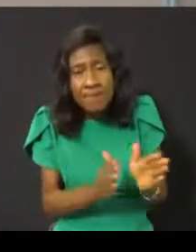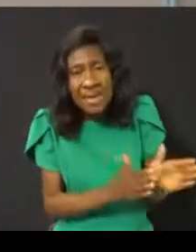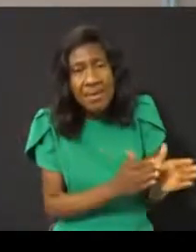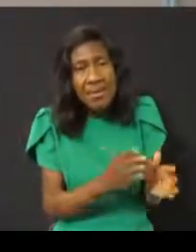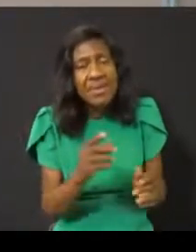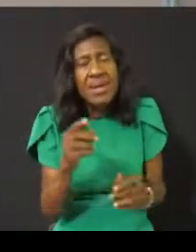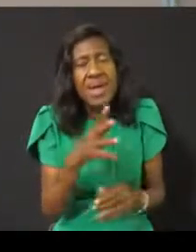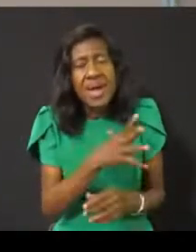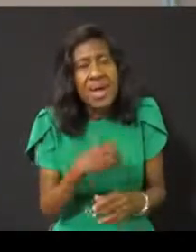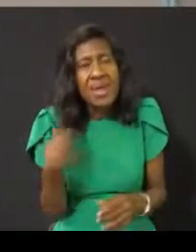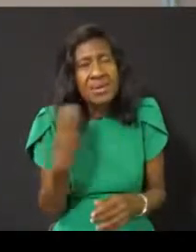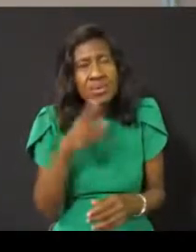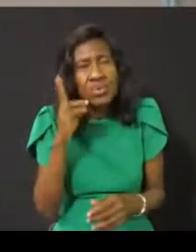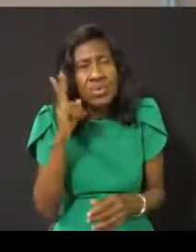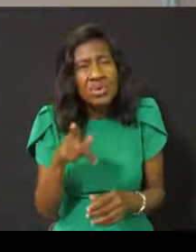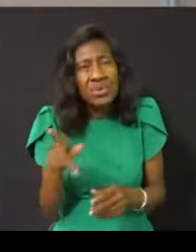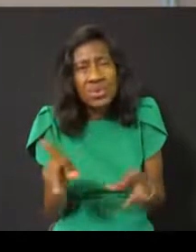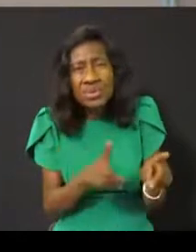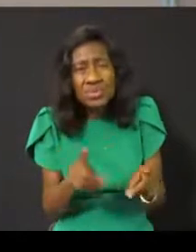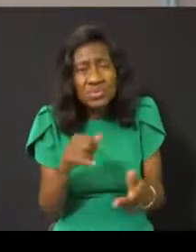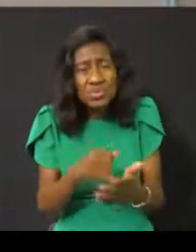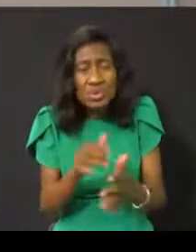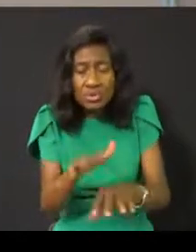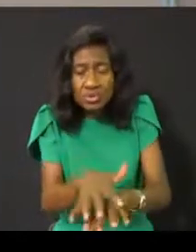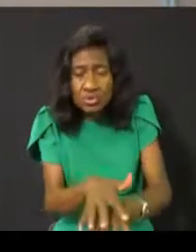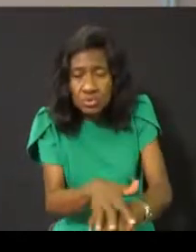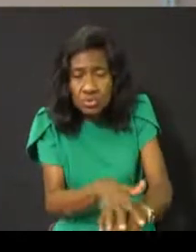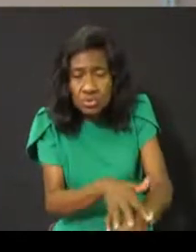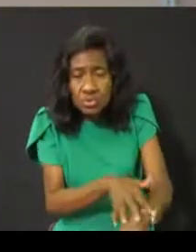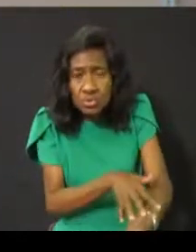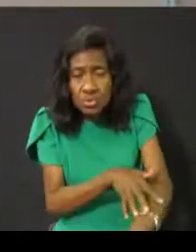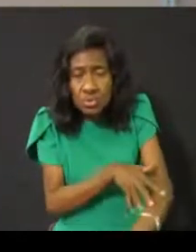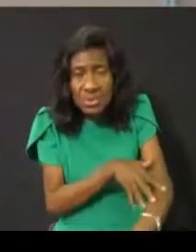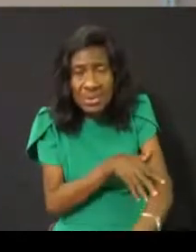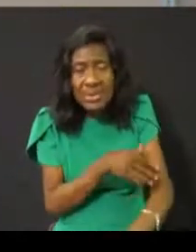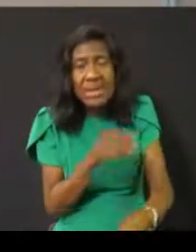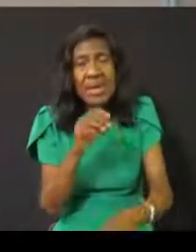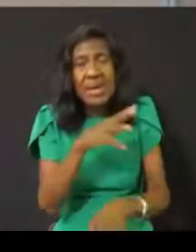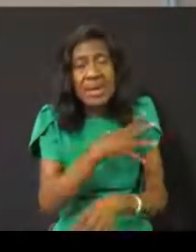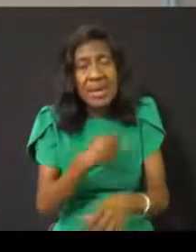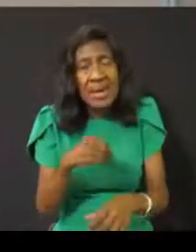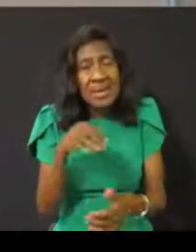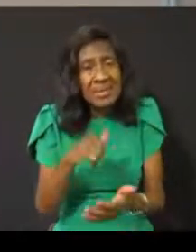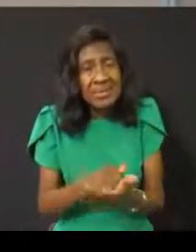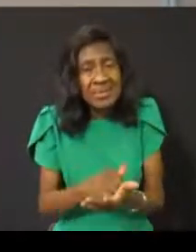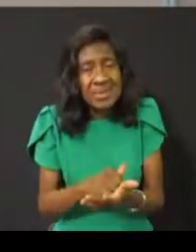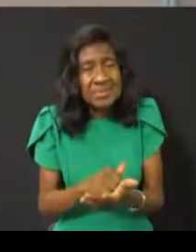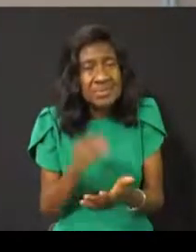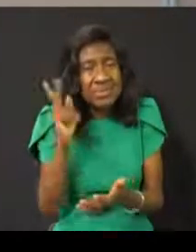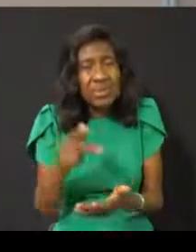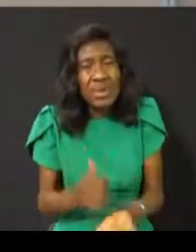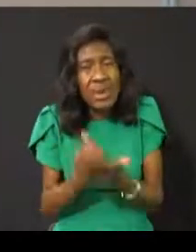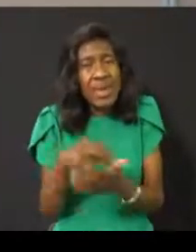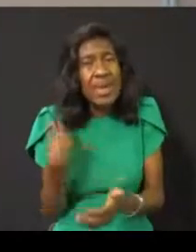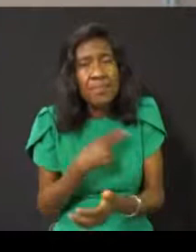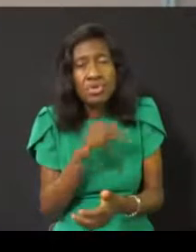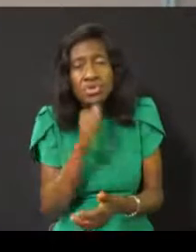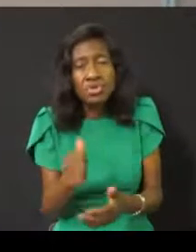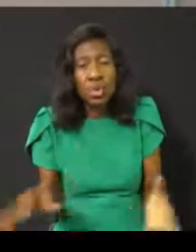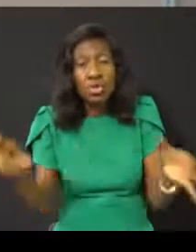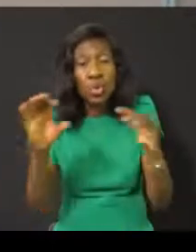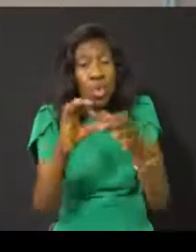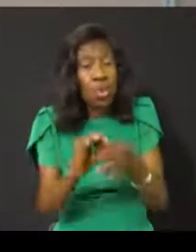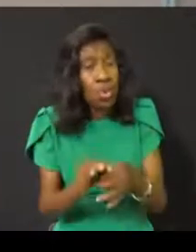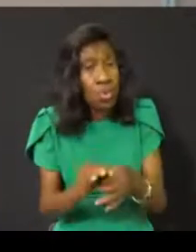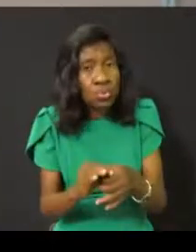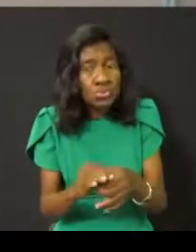that we're doing it in such a measured way that we should never be overwhelmed to cause us to shut down. So therefore, that should